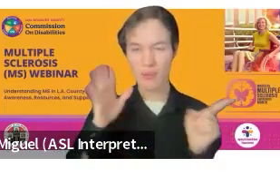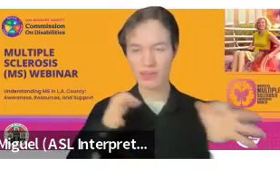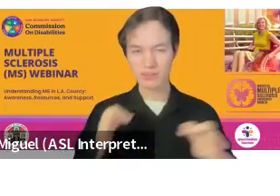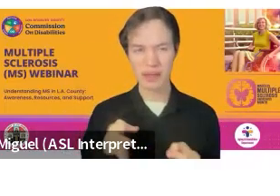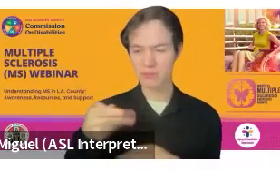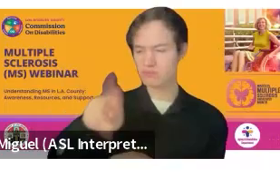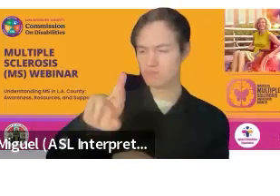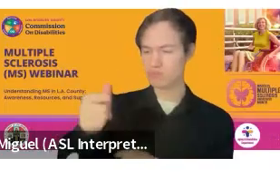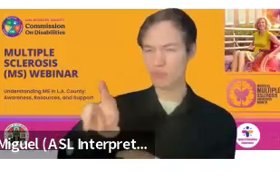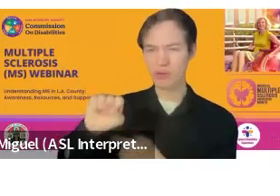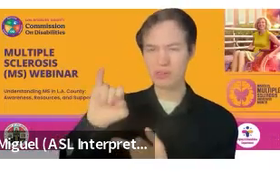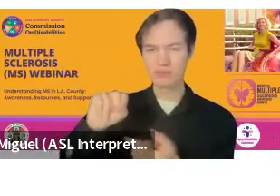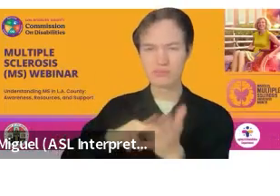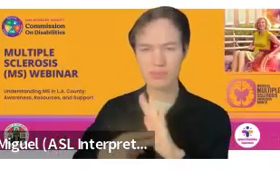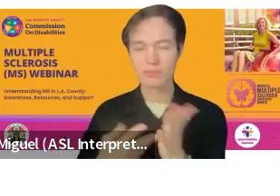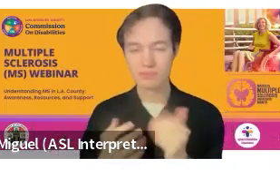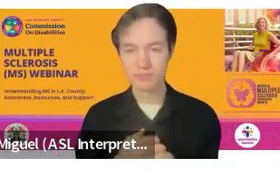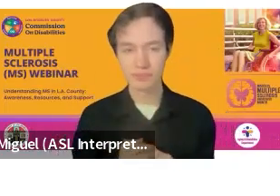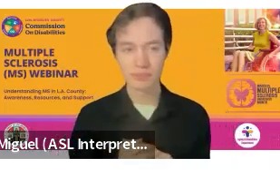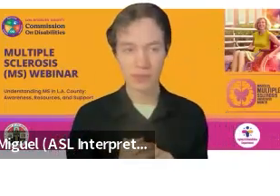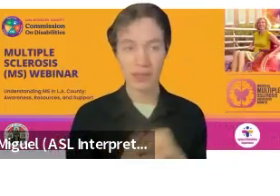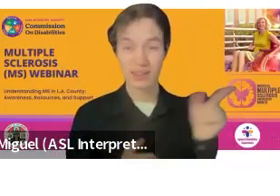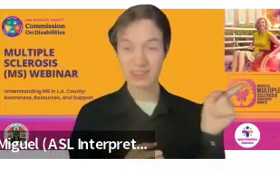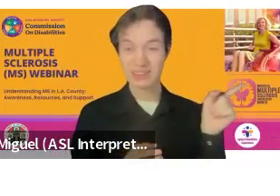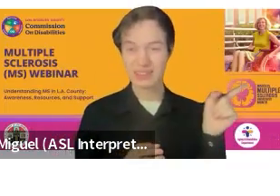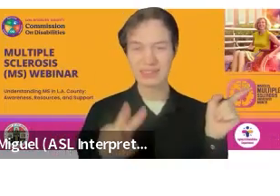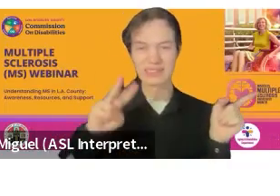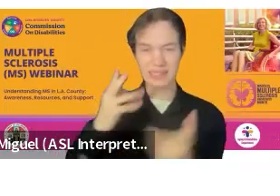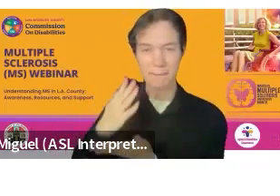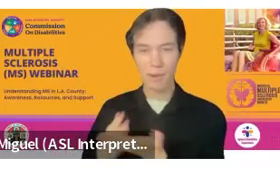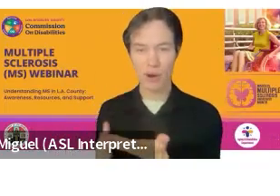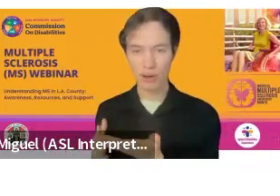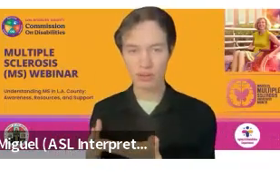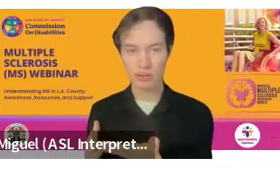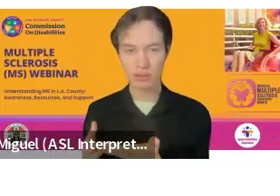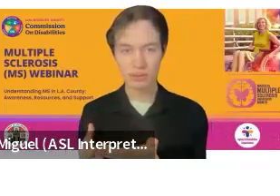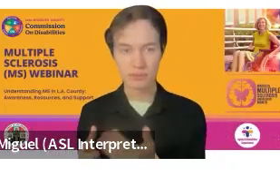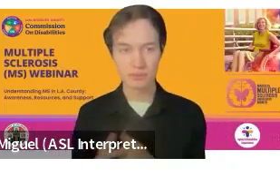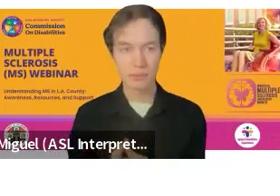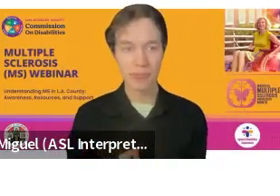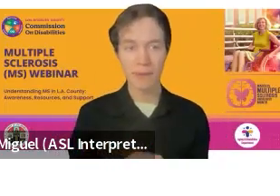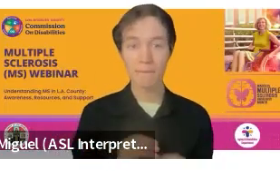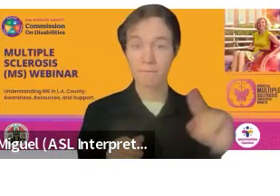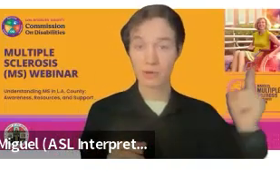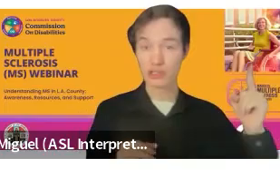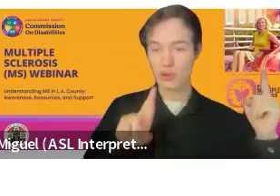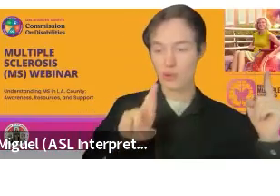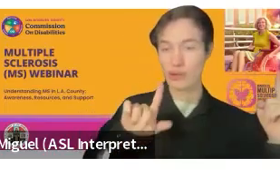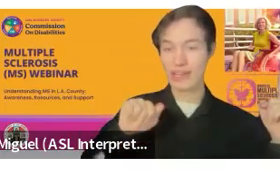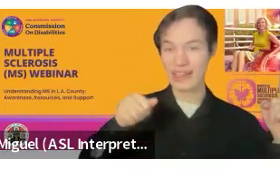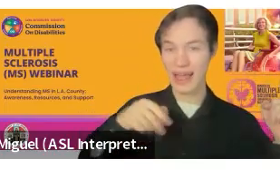is, so this is the second part of MS. So I mentioned the relapsing part of MS. The second part is